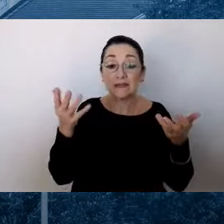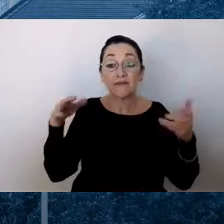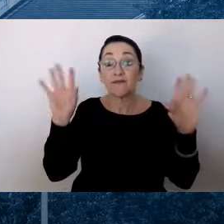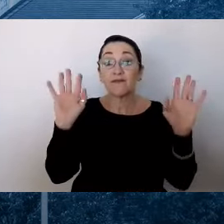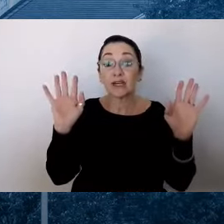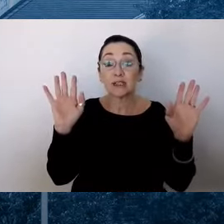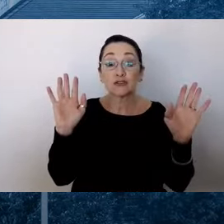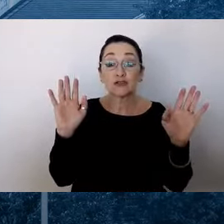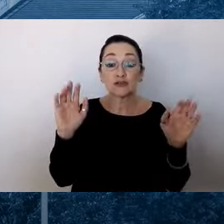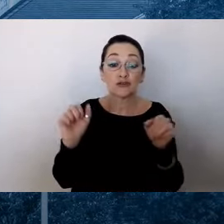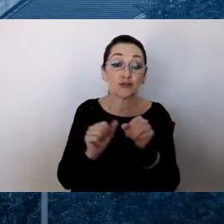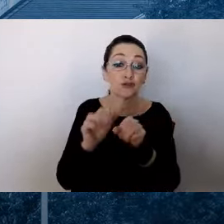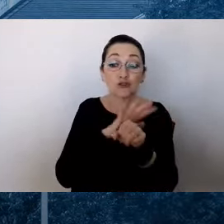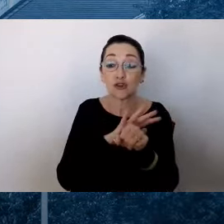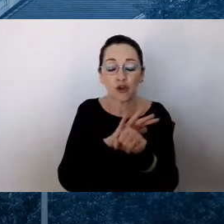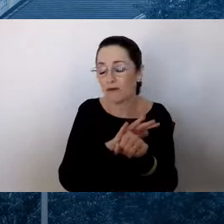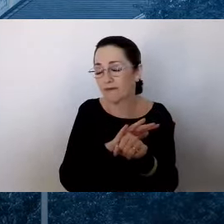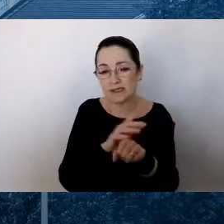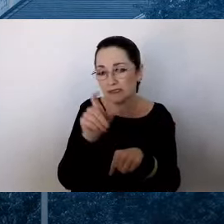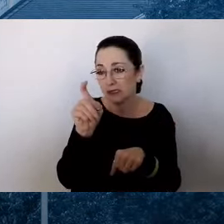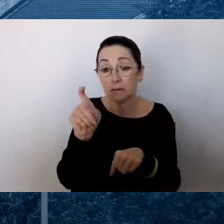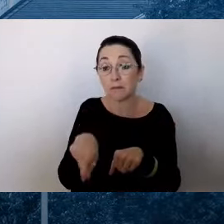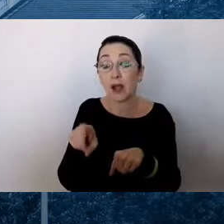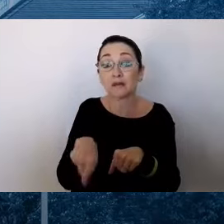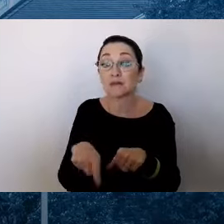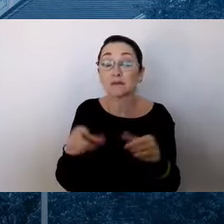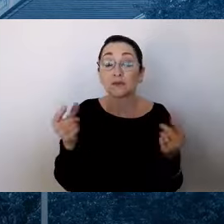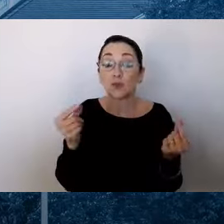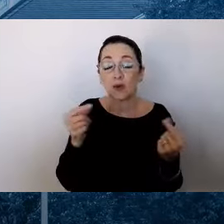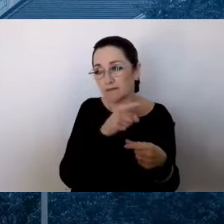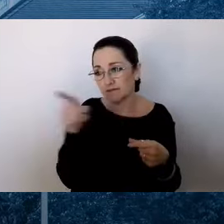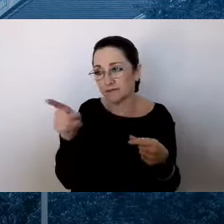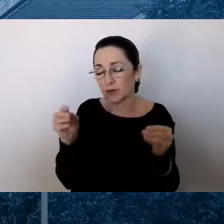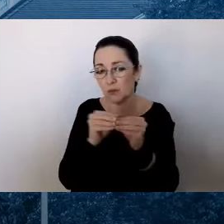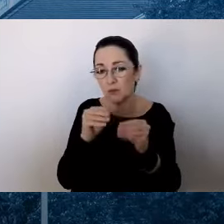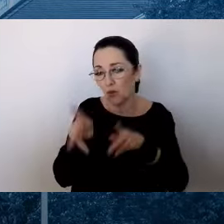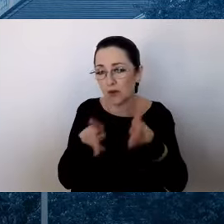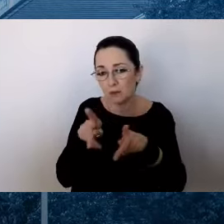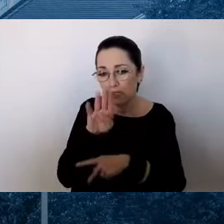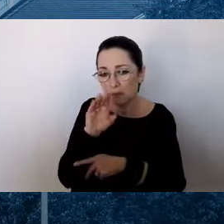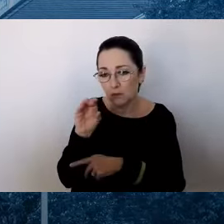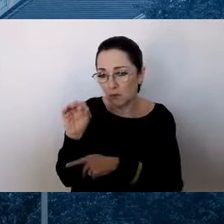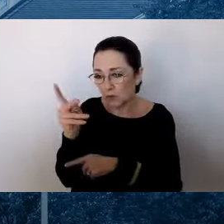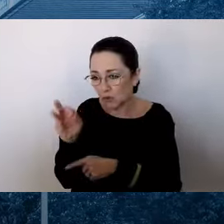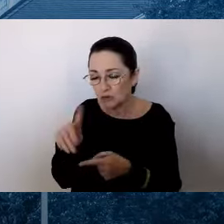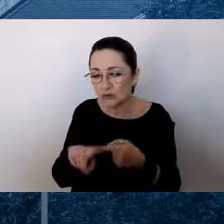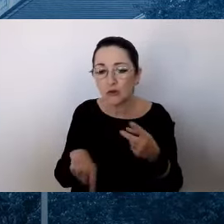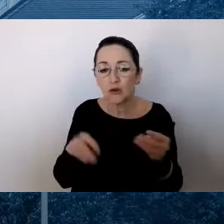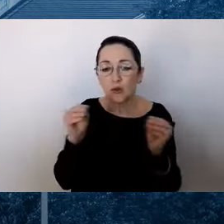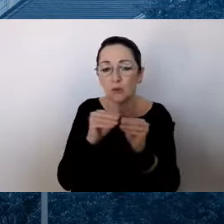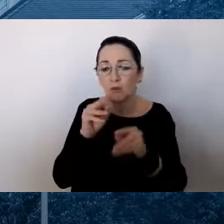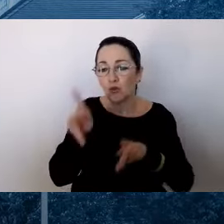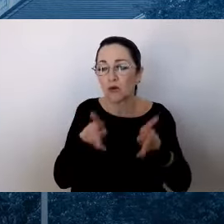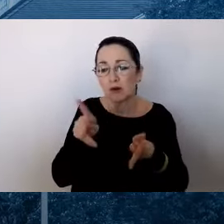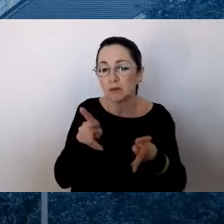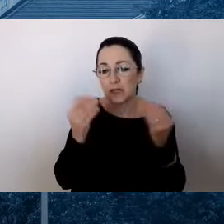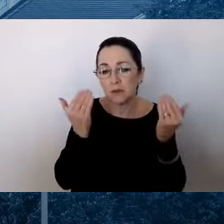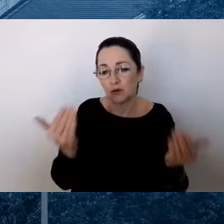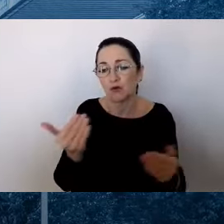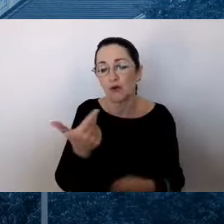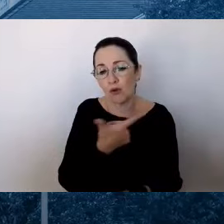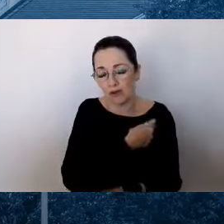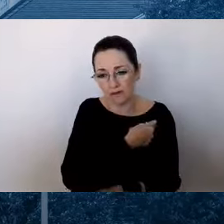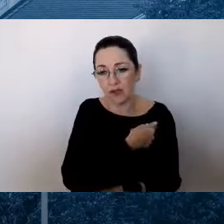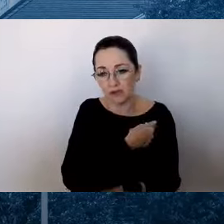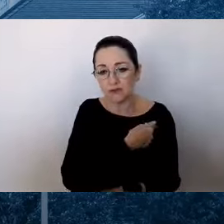vaccinated, fully vaccinated and boosted. We know this. And while we've made great